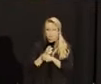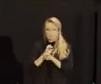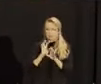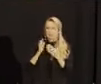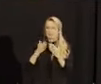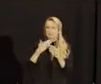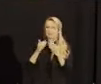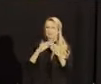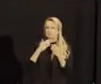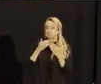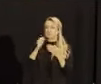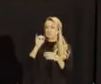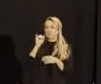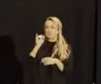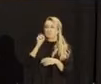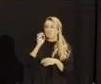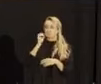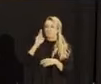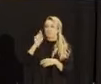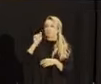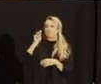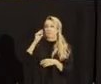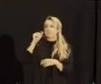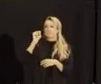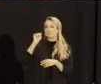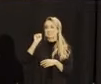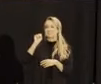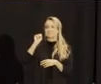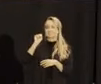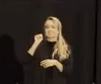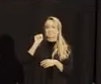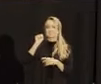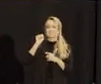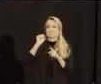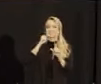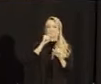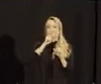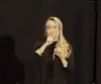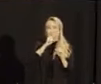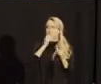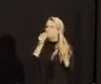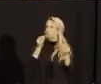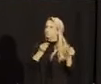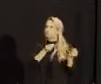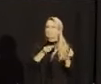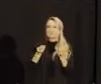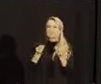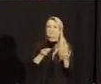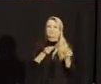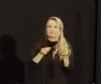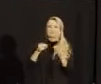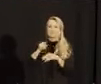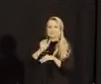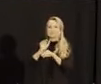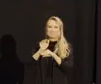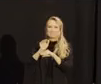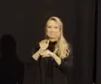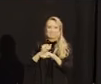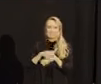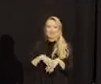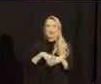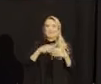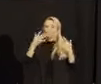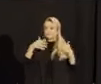Jennifer Thomas. Jennifer Thomas also works at ODEP, and she will help facilitate for this evening. When they're through, they're going to open it up to question and